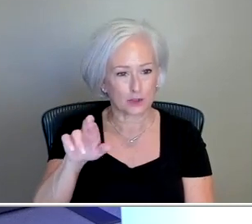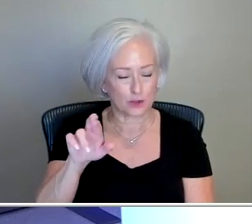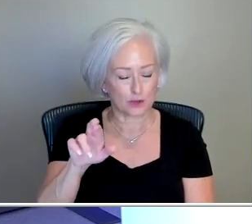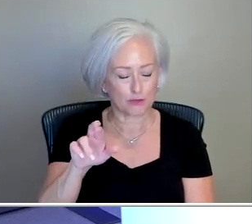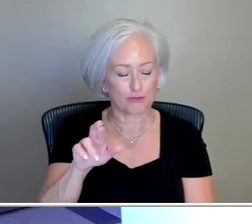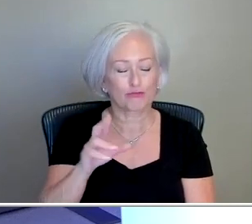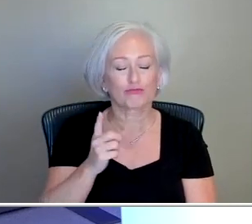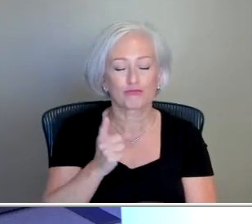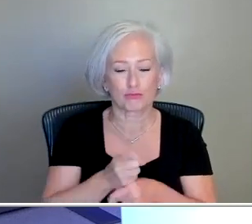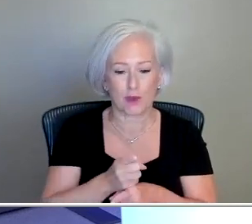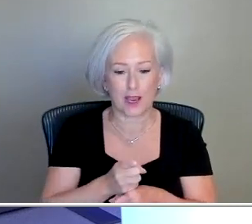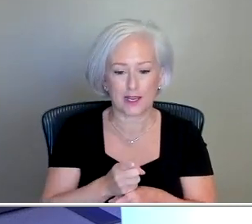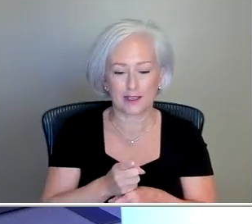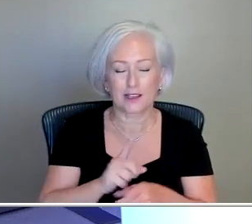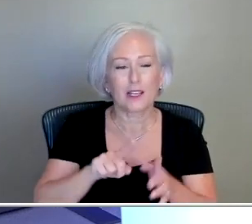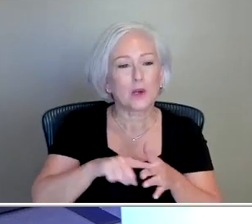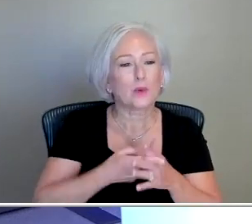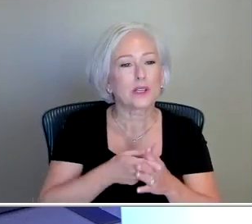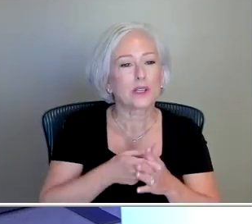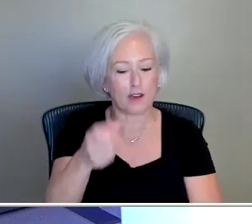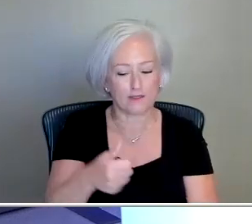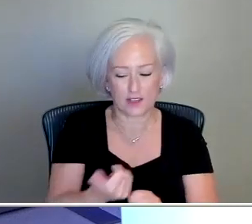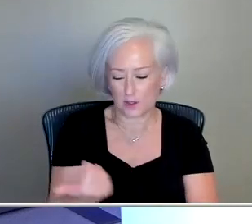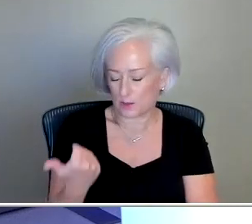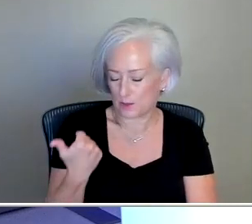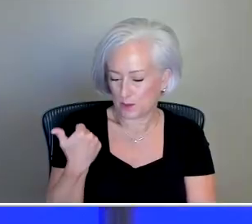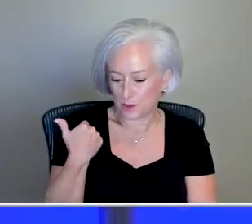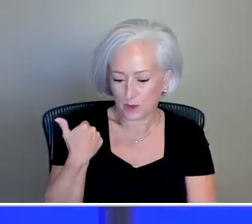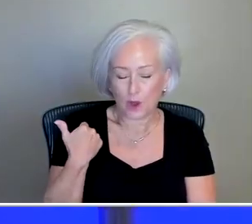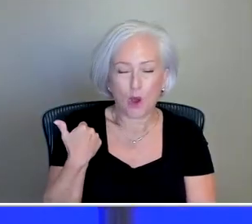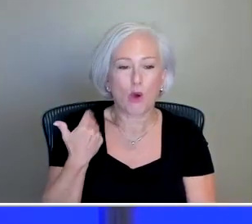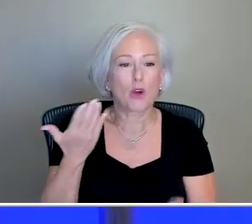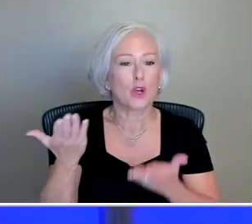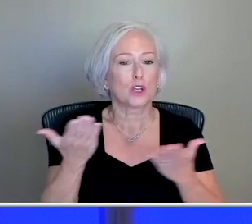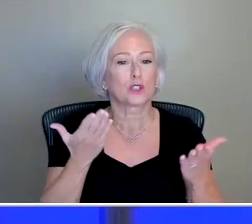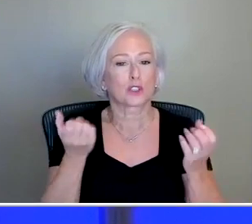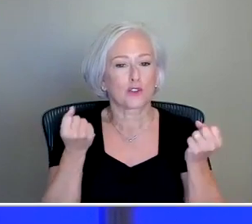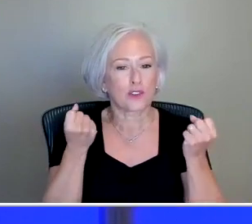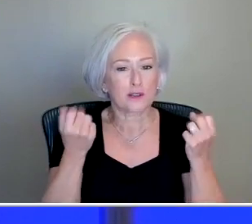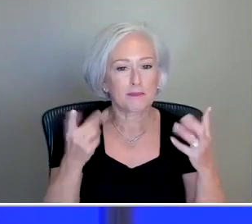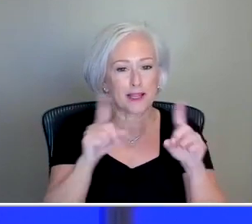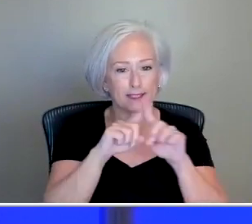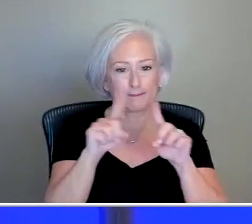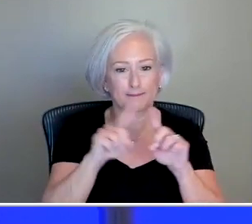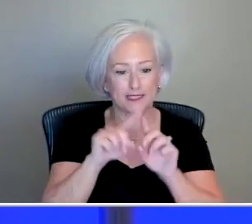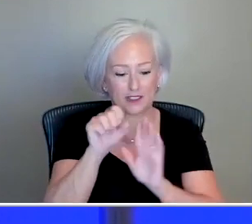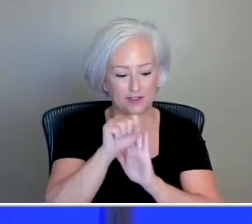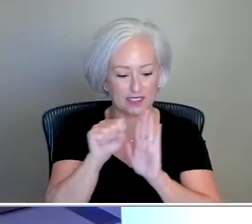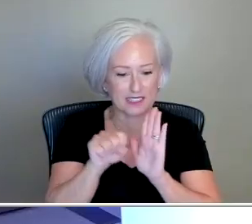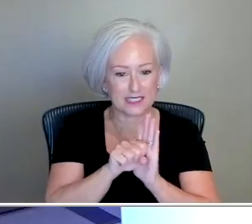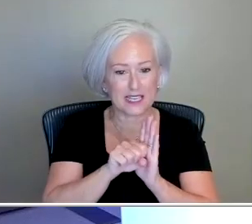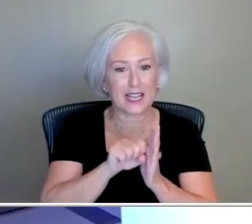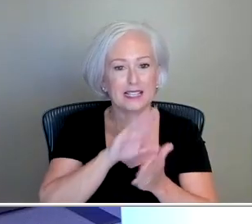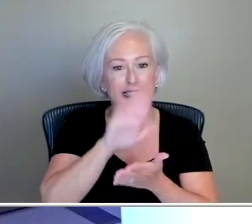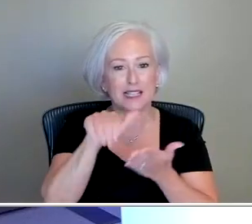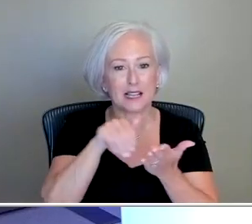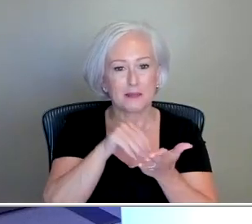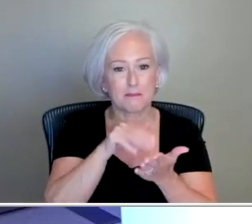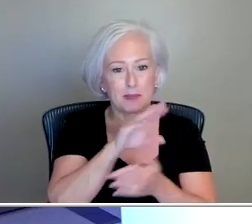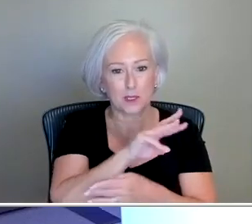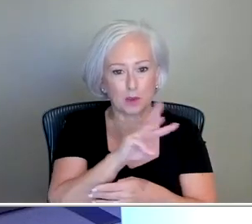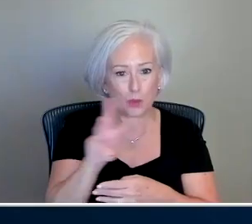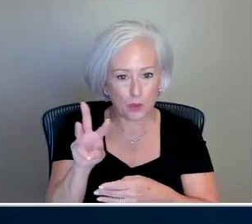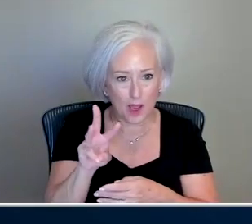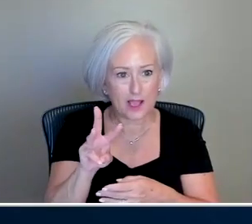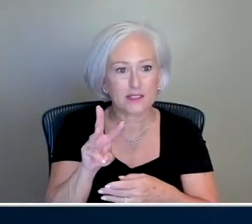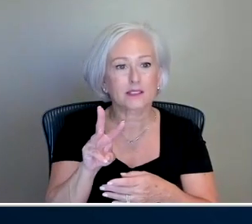years ago, serving multiple states in the Midwest, treating patients with sarcoma. And now enter Gary.